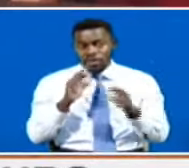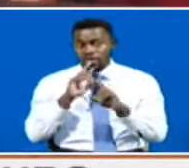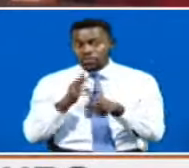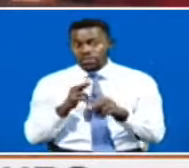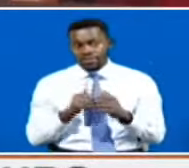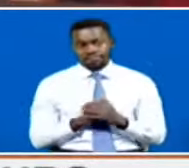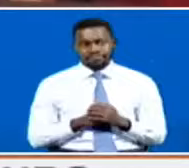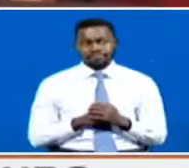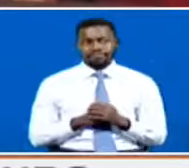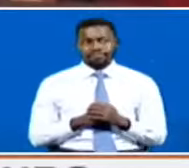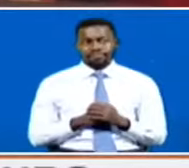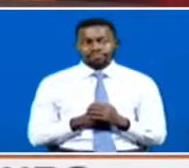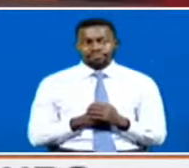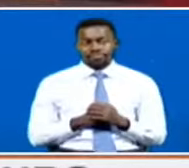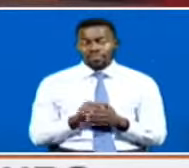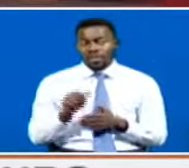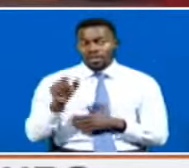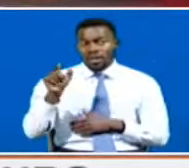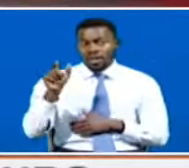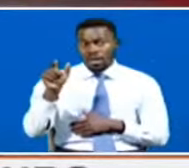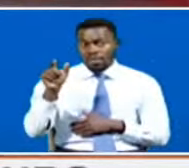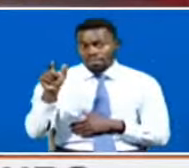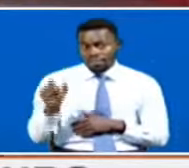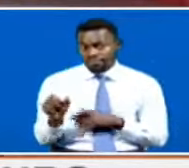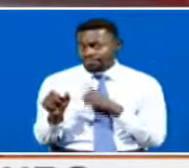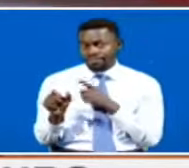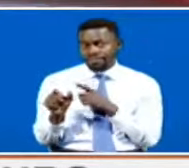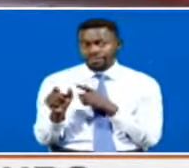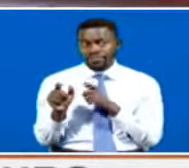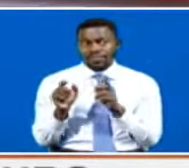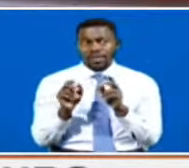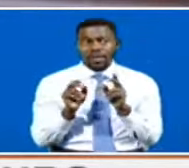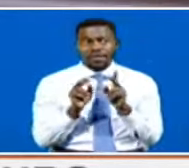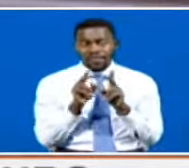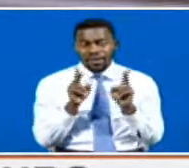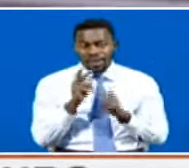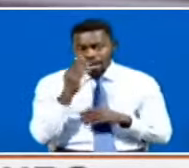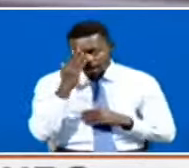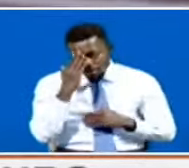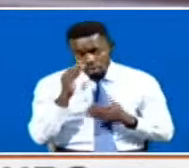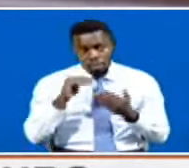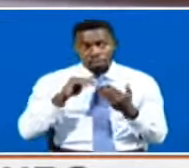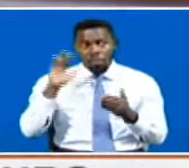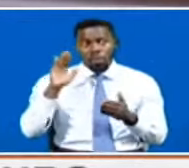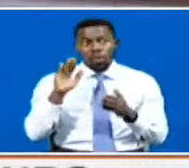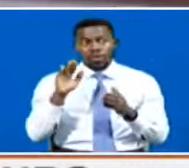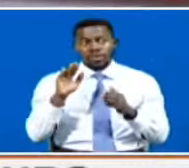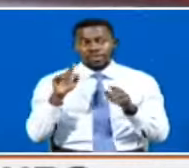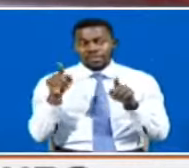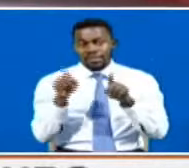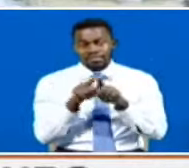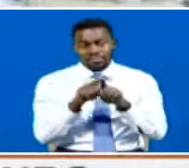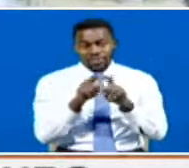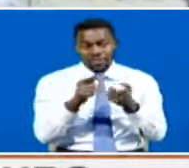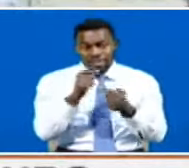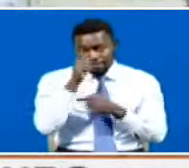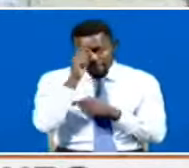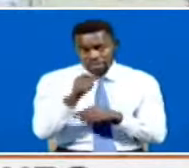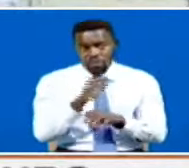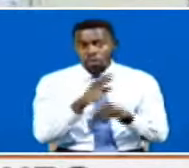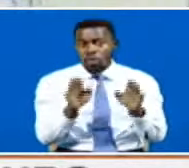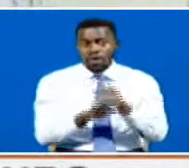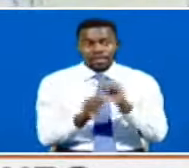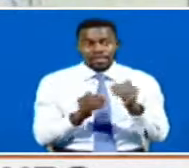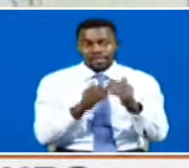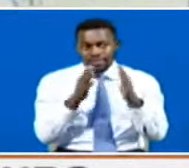The lowest person, the cleaner, to his vice, he treated all of them with respect. The leader